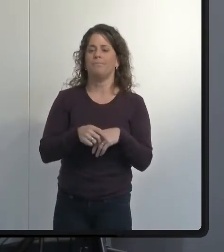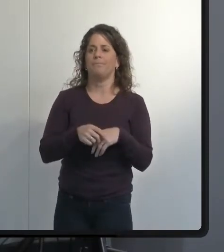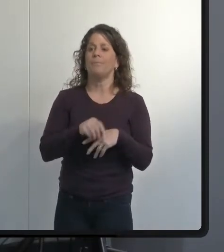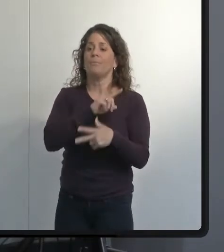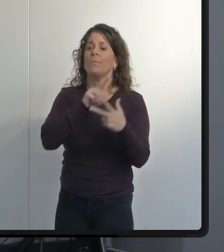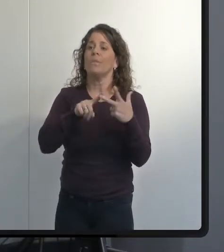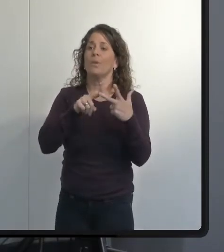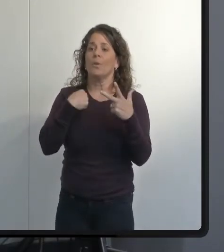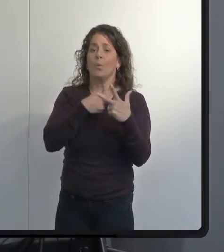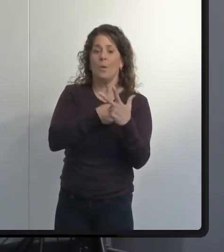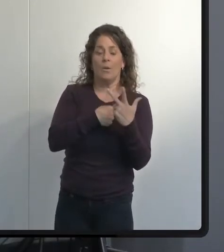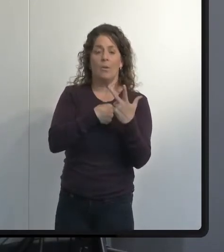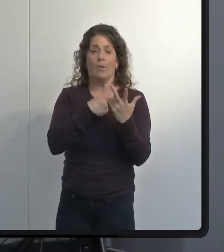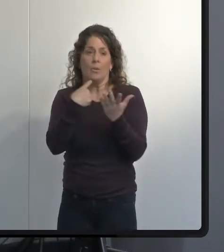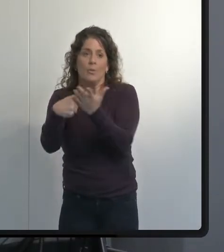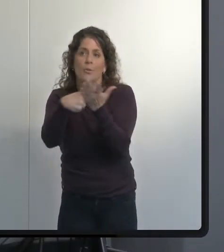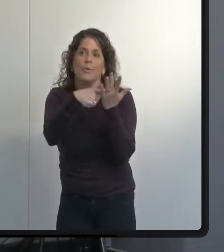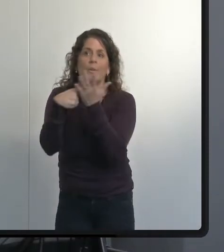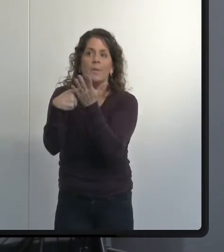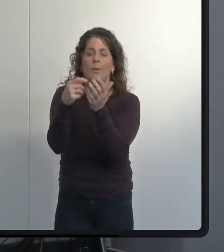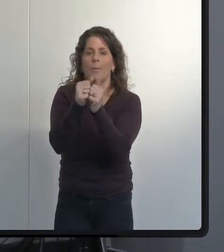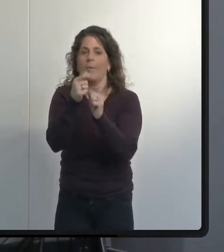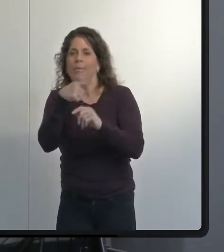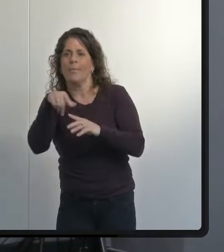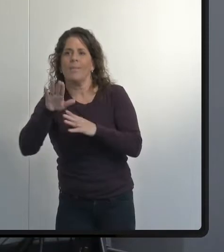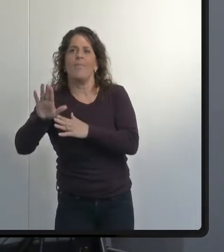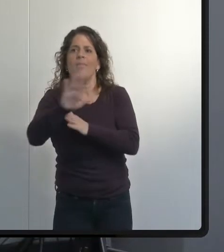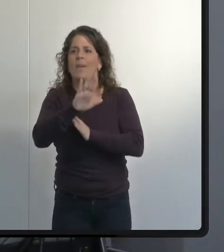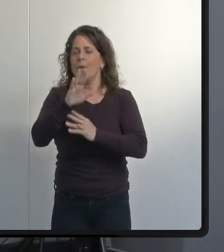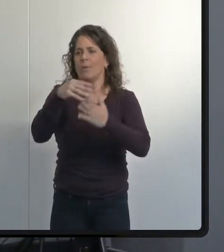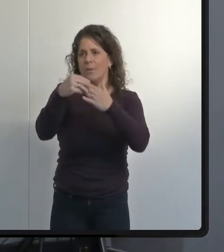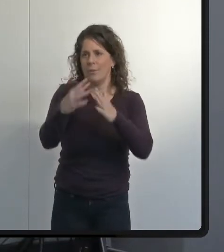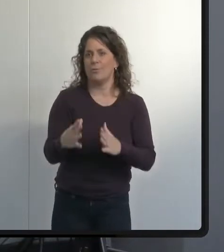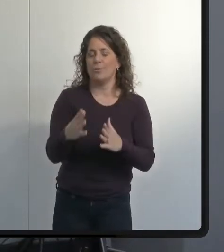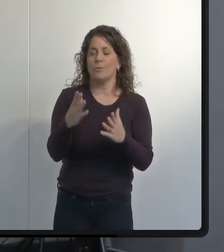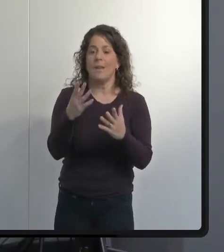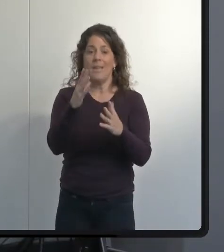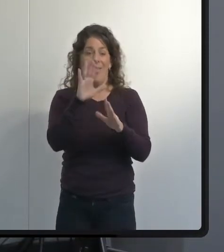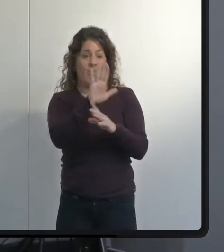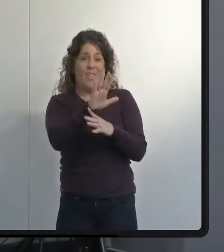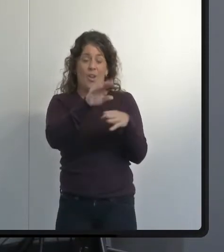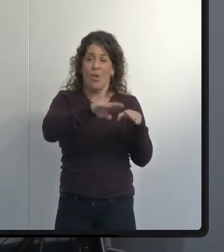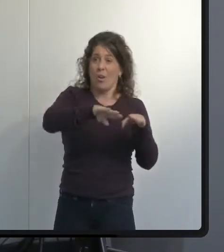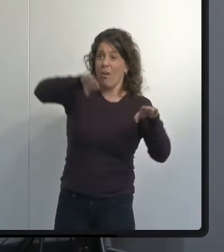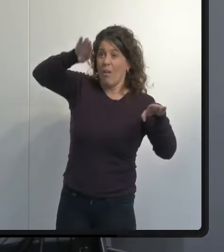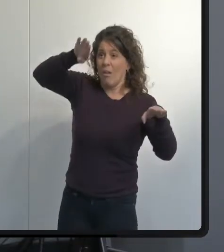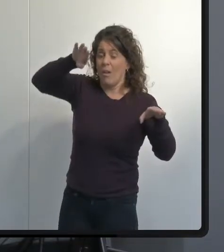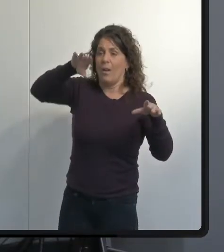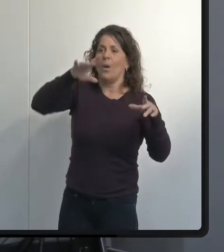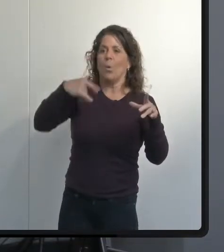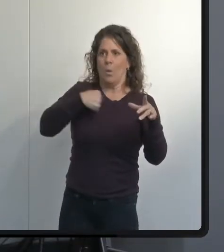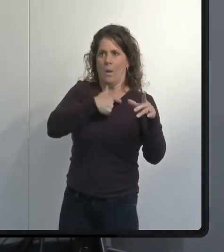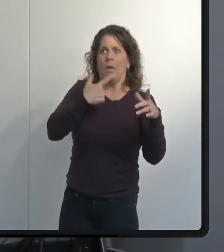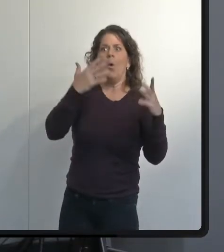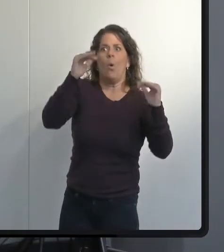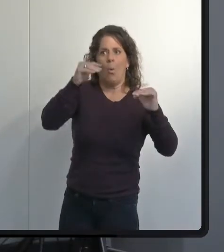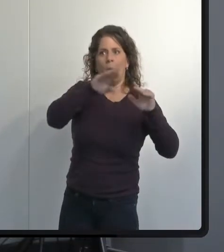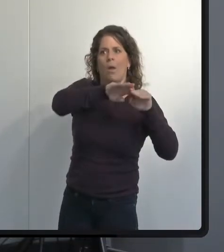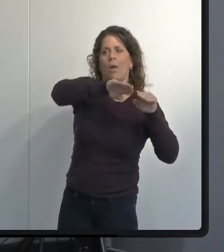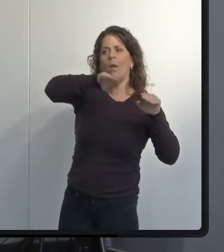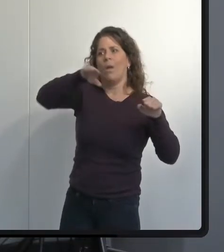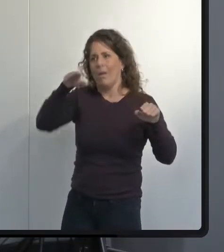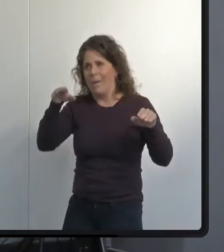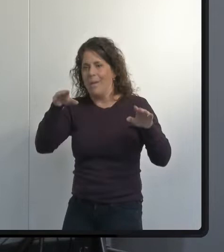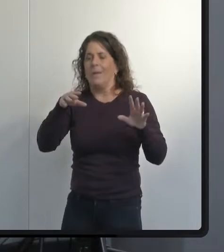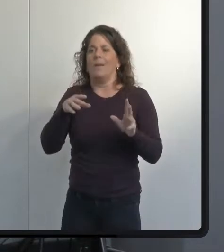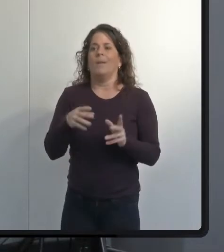are consulting with prison leadership on how to identify opportunities to flatten their own curve. but given the layout, this is a challenging scenario,